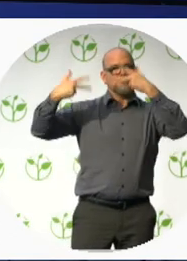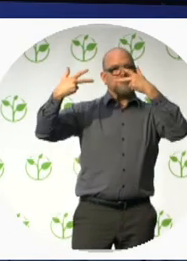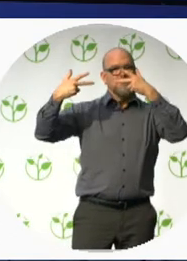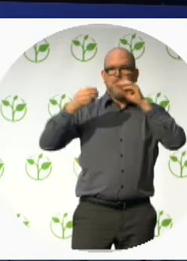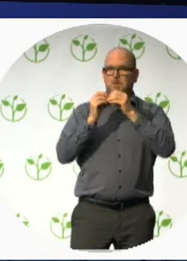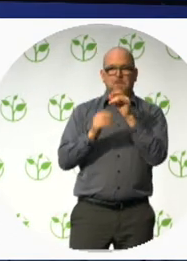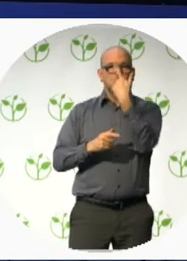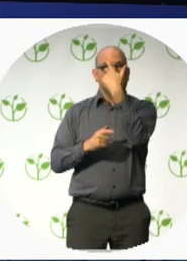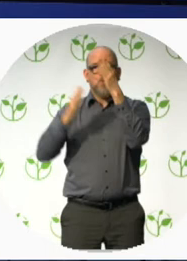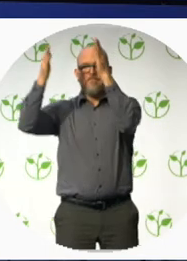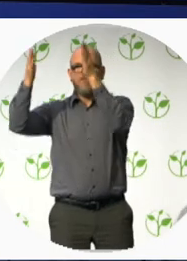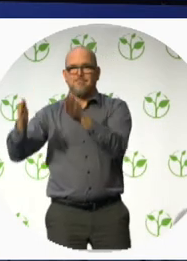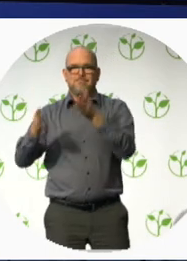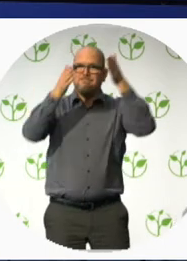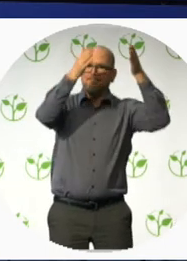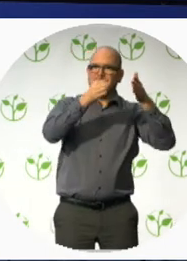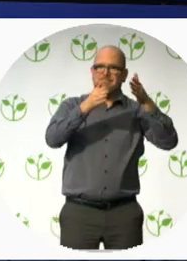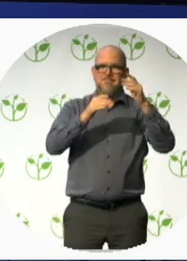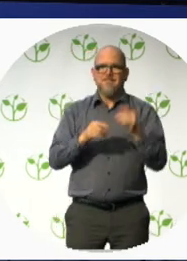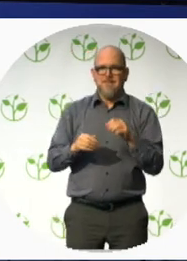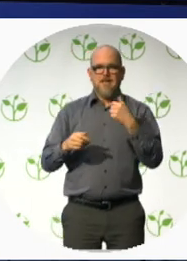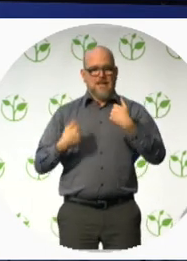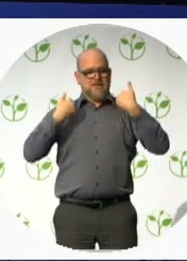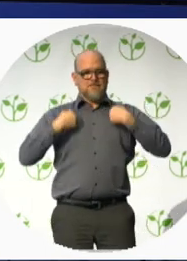yourself sitting at home in front of your webcam.